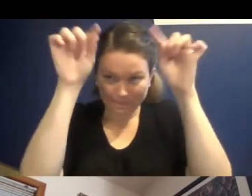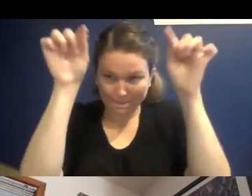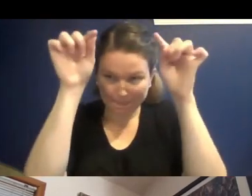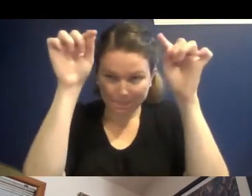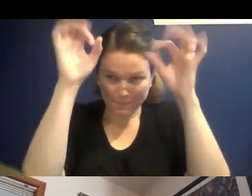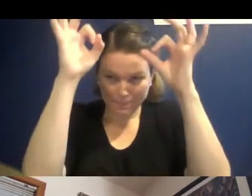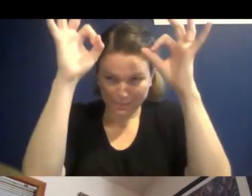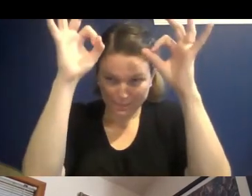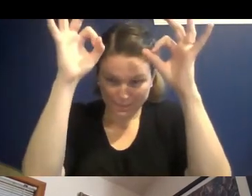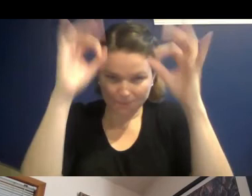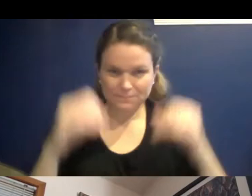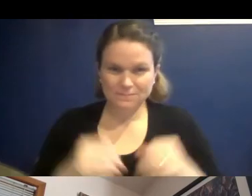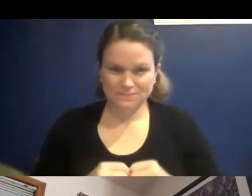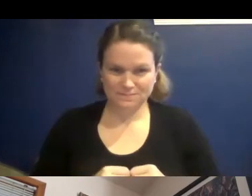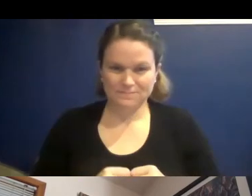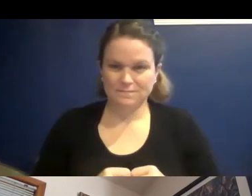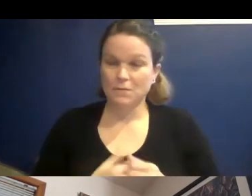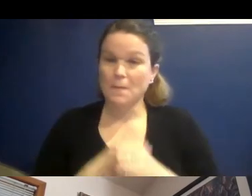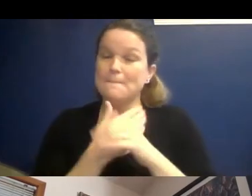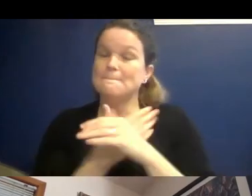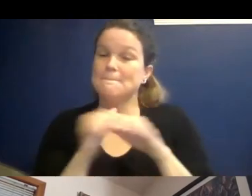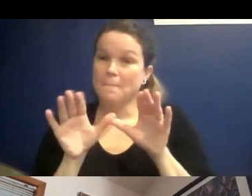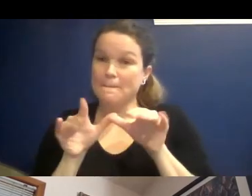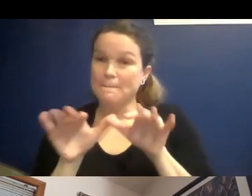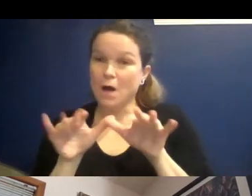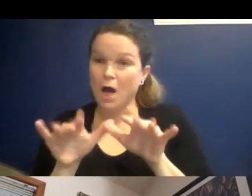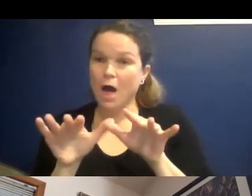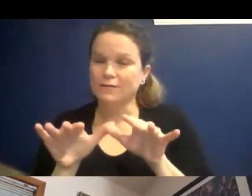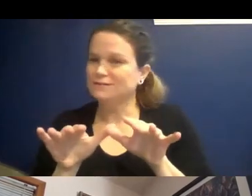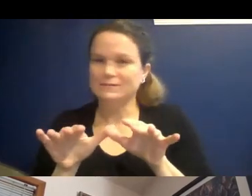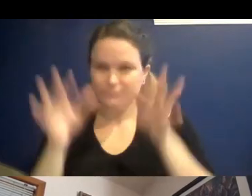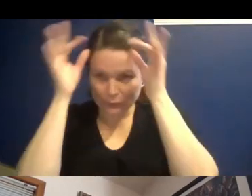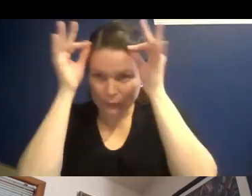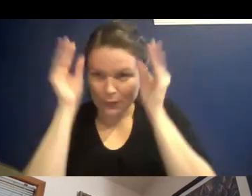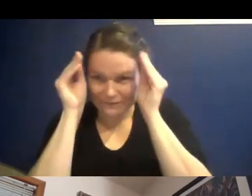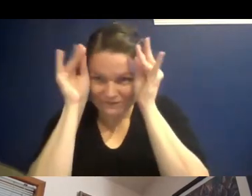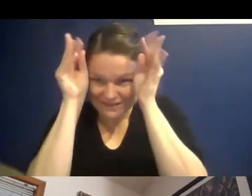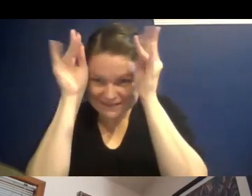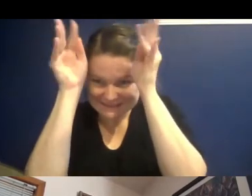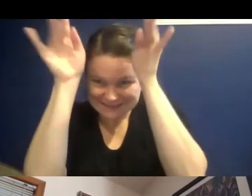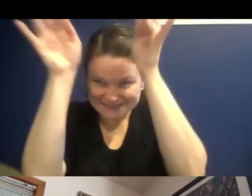the antenna, whereas moths don't have that. They have fuzzy antennae.